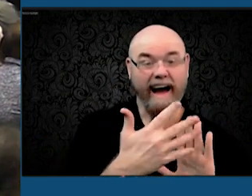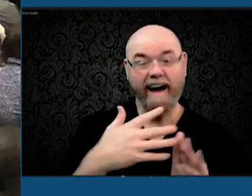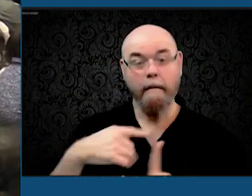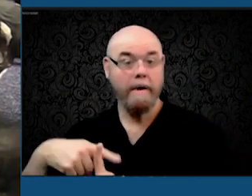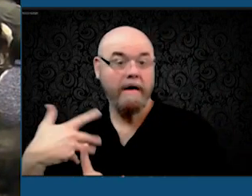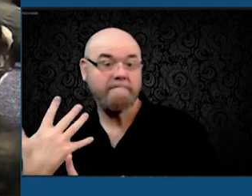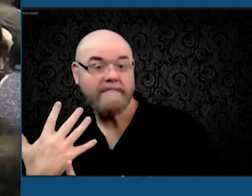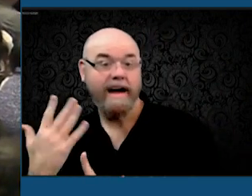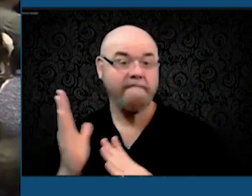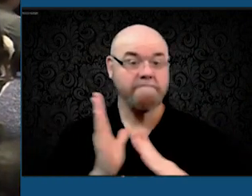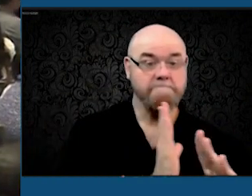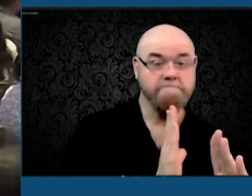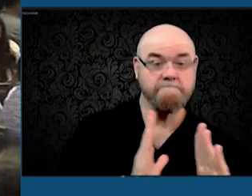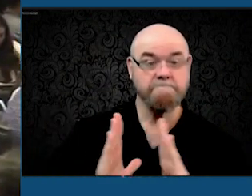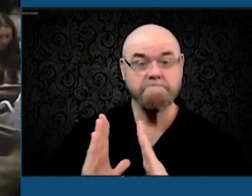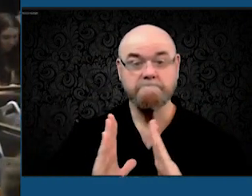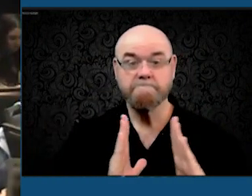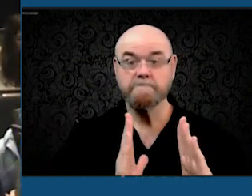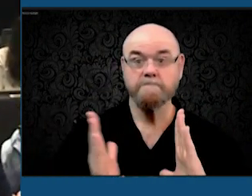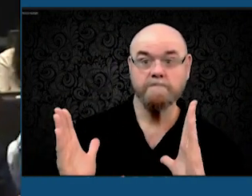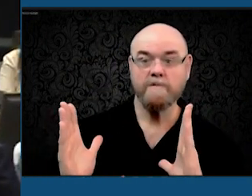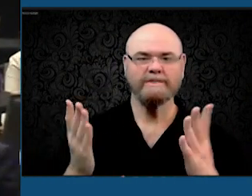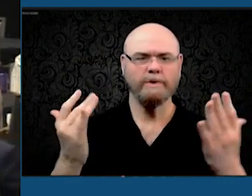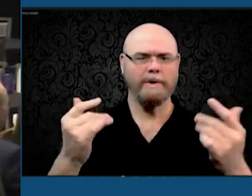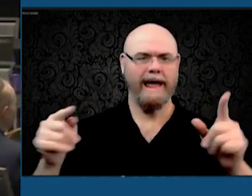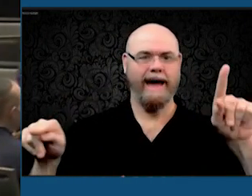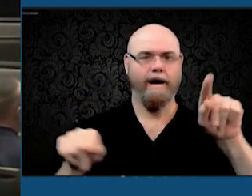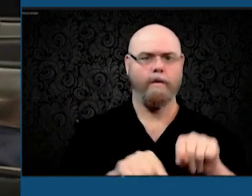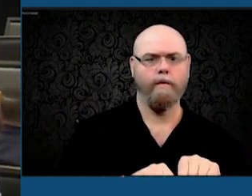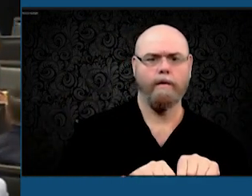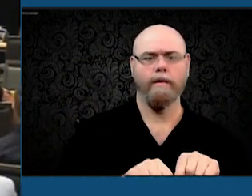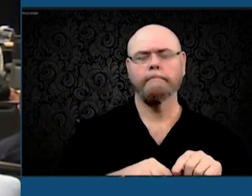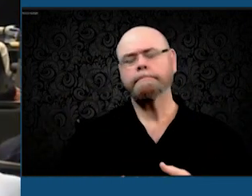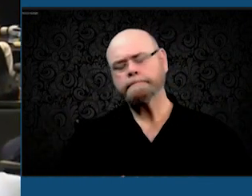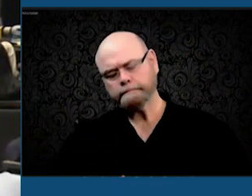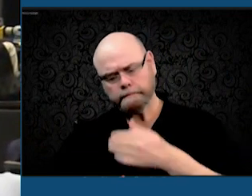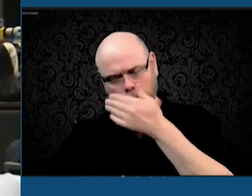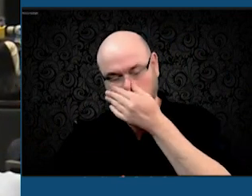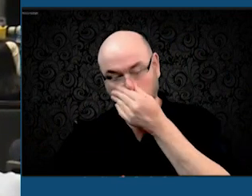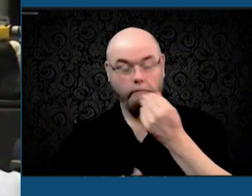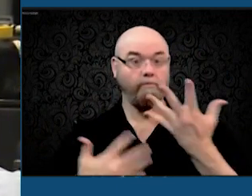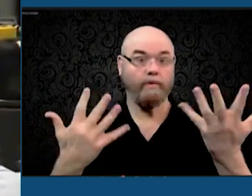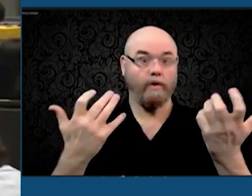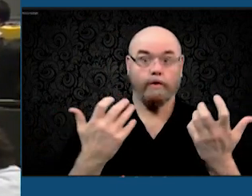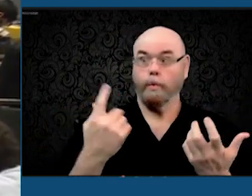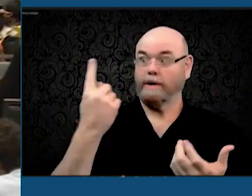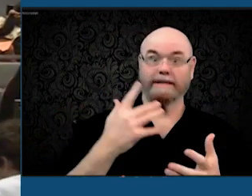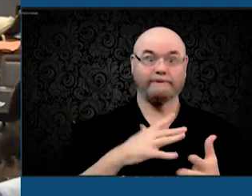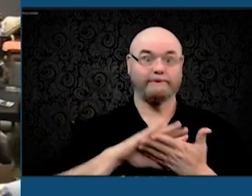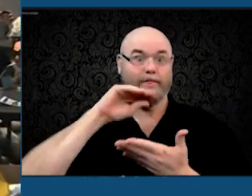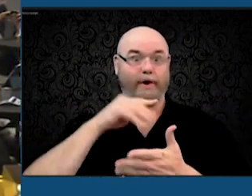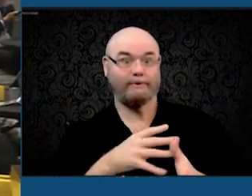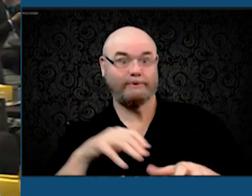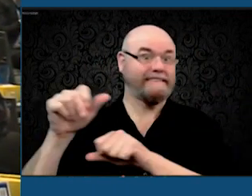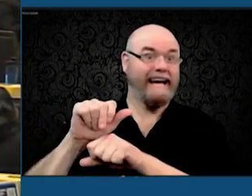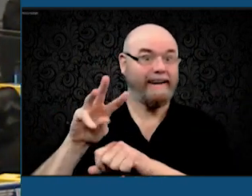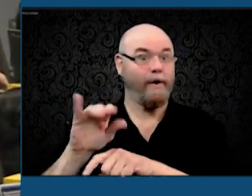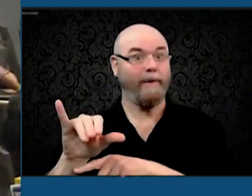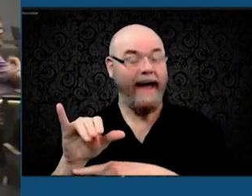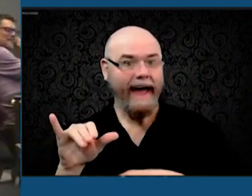All right, now we're going to cross our axes. You wanted a takeaway. I'm giving you a tool for free to be more self-aware. What could be better than